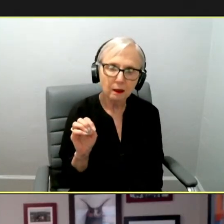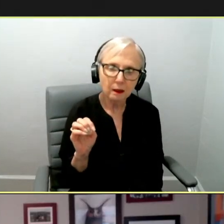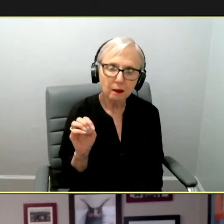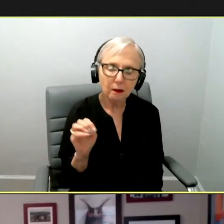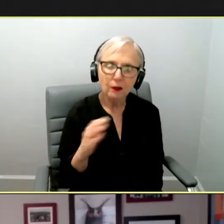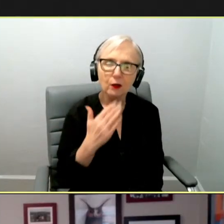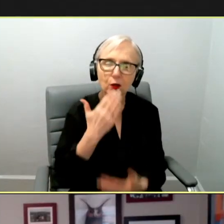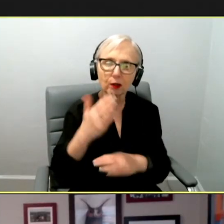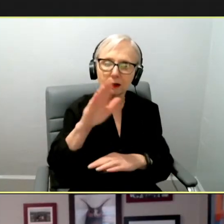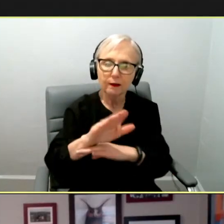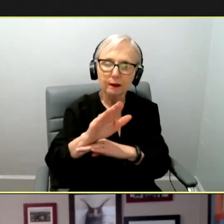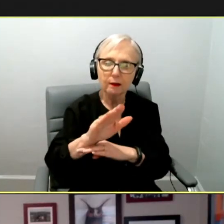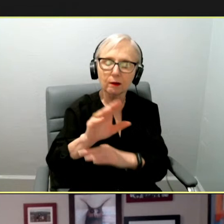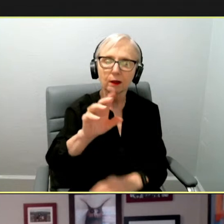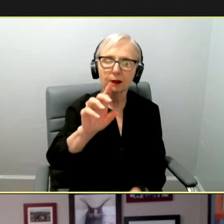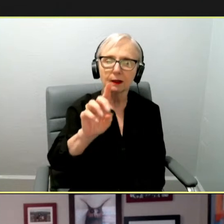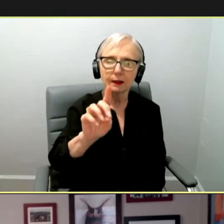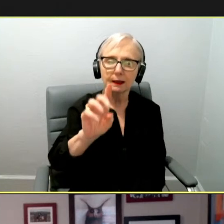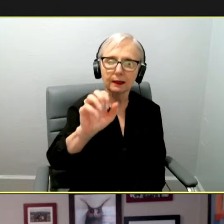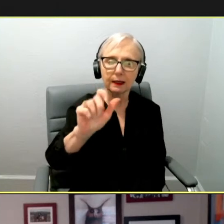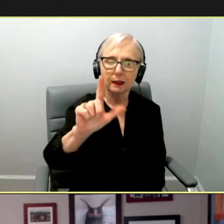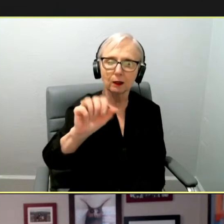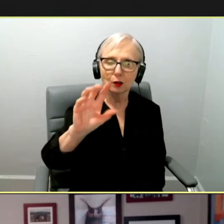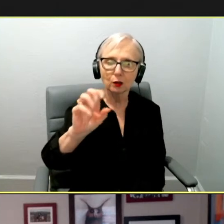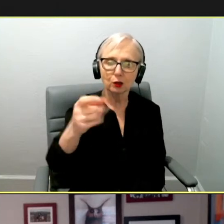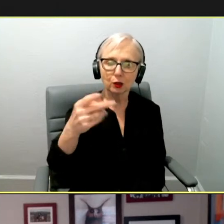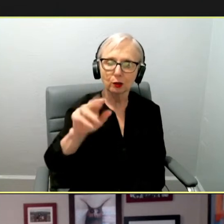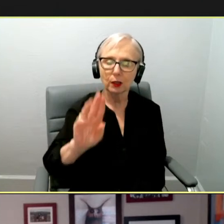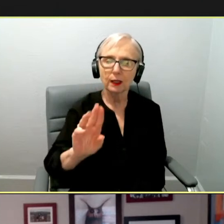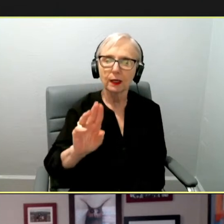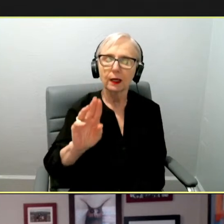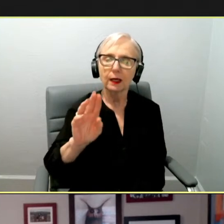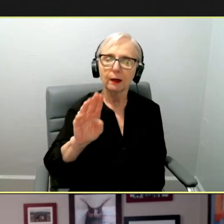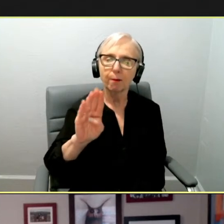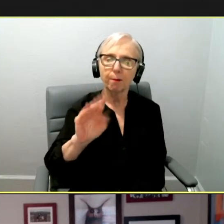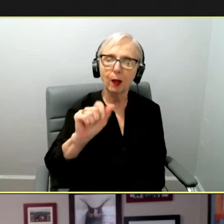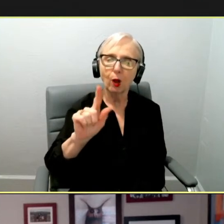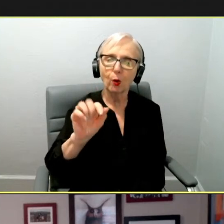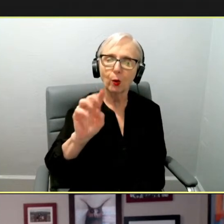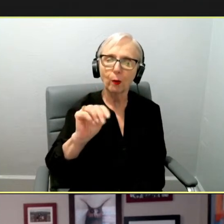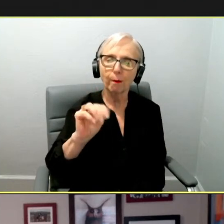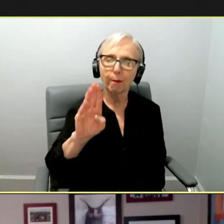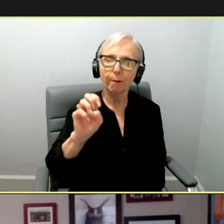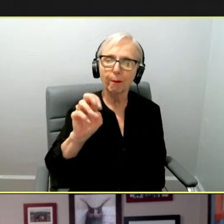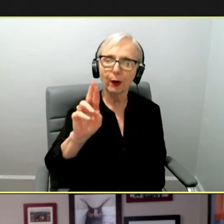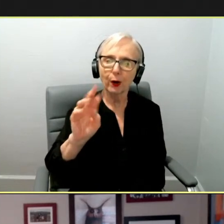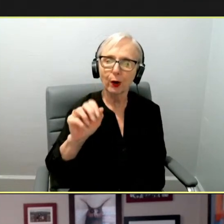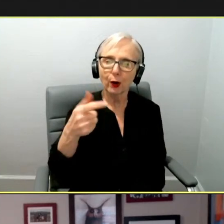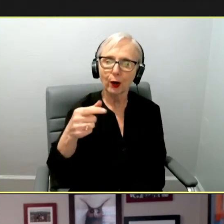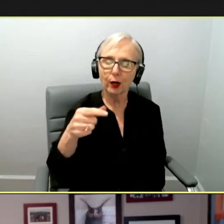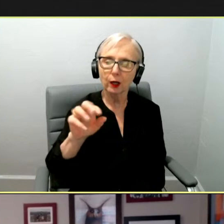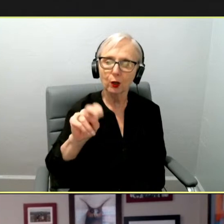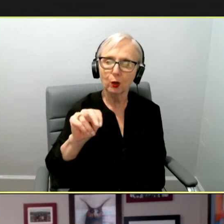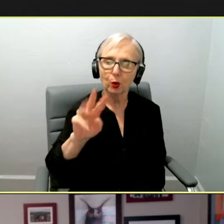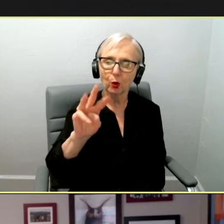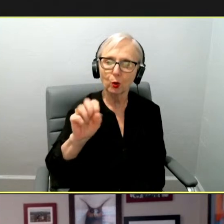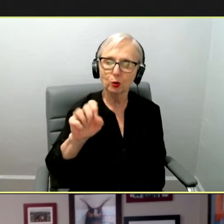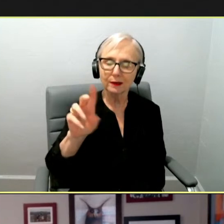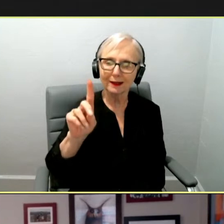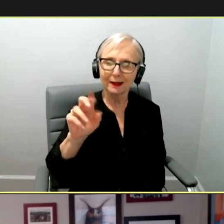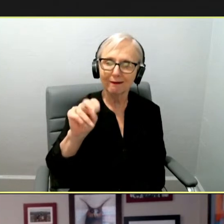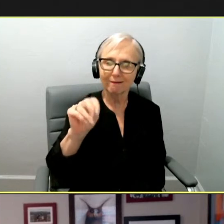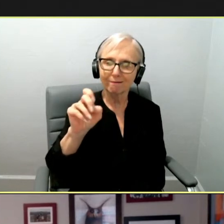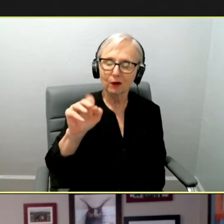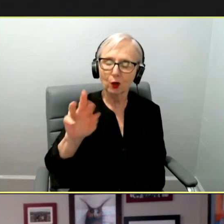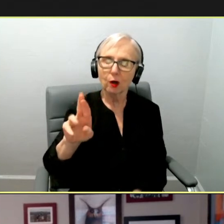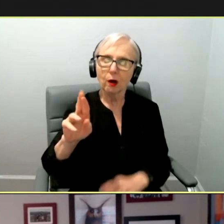Good afternoon. This is Vinny Deljudice at Bloomberg News in Denver. Regarding Omicron in the resort areas, Eagle